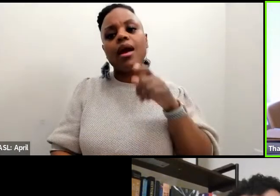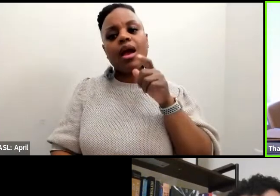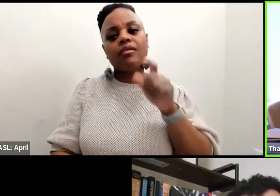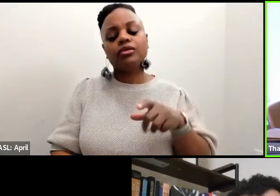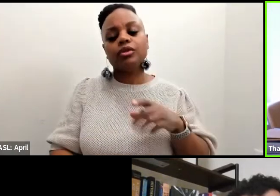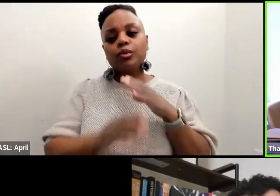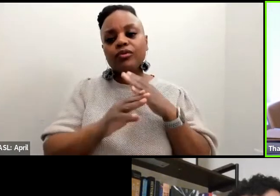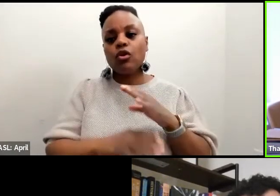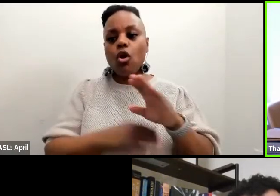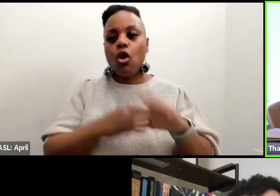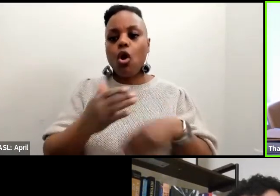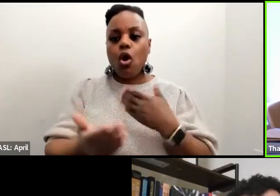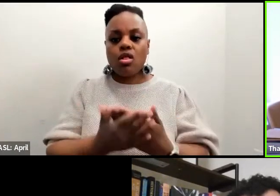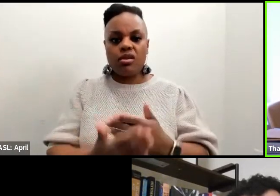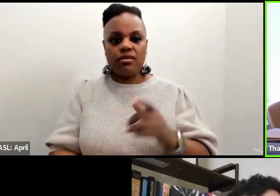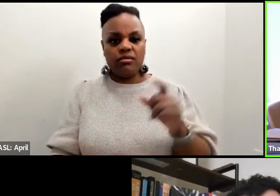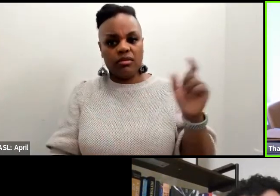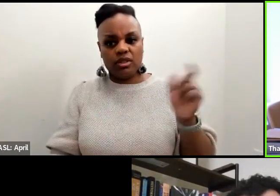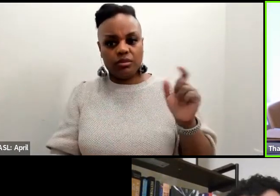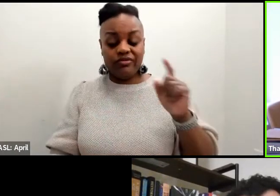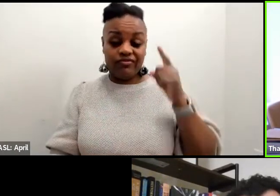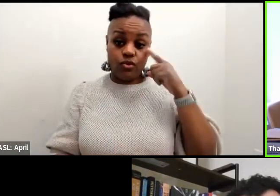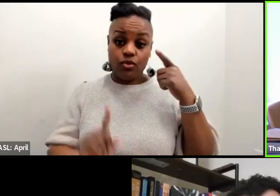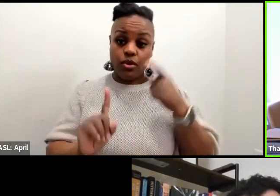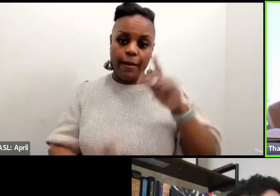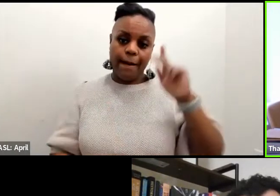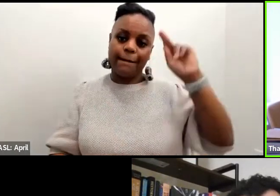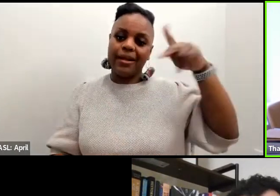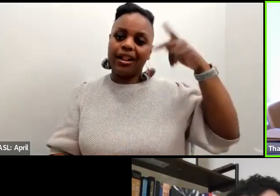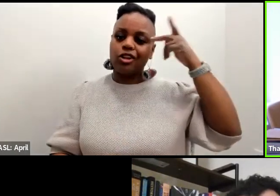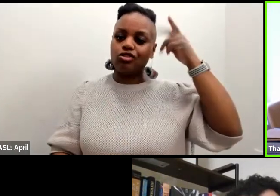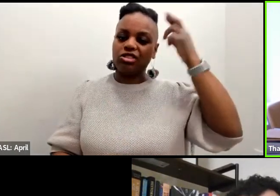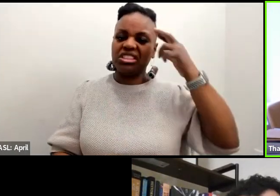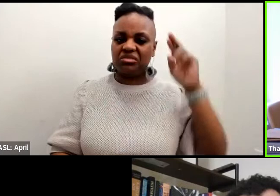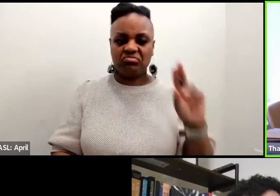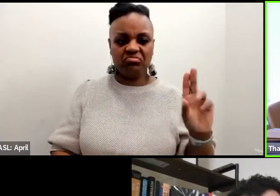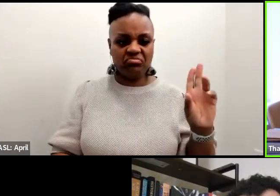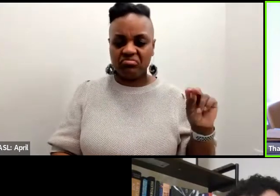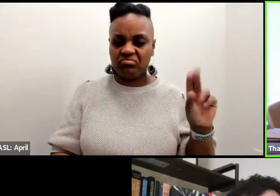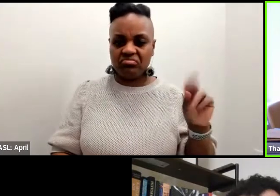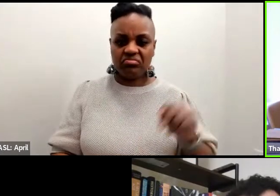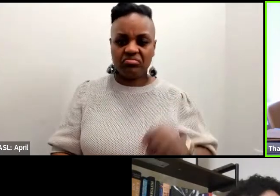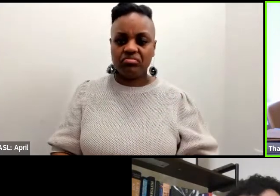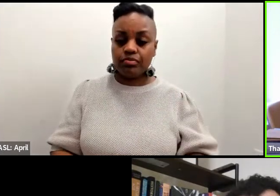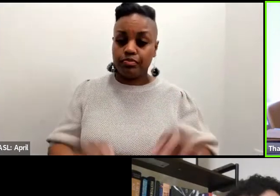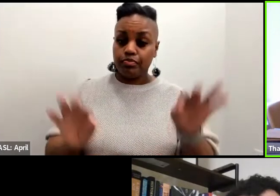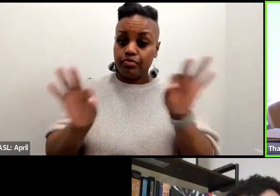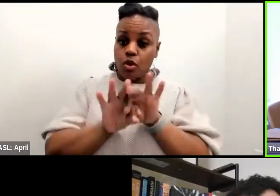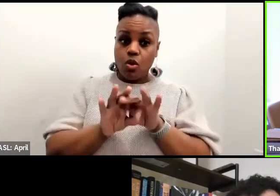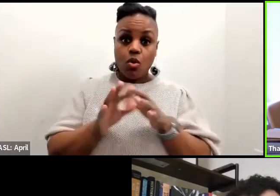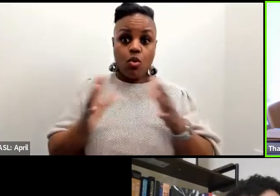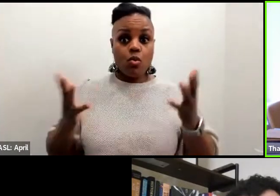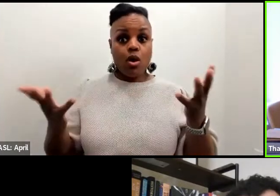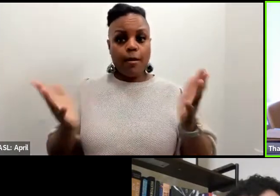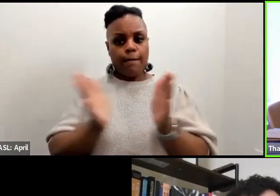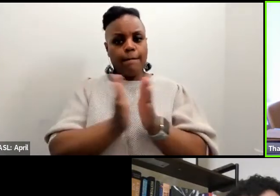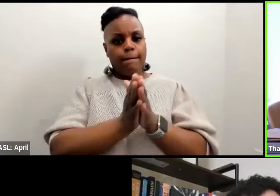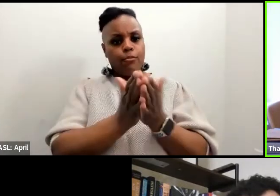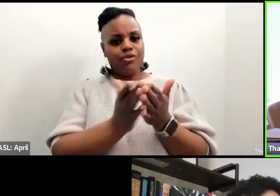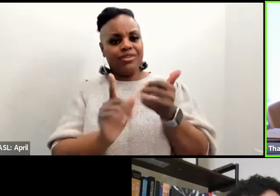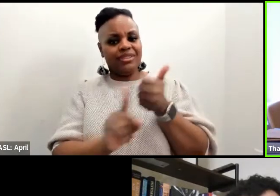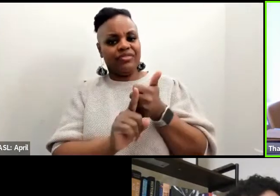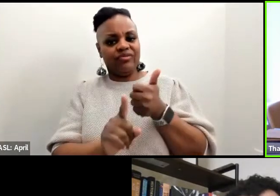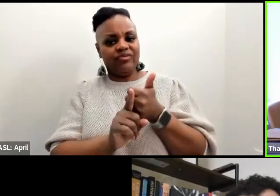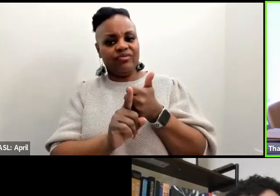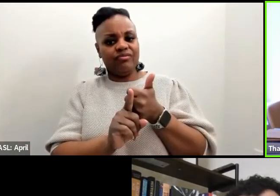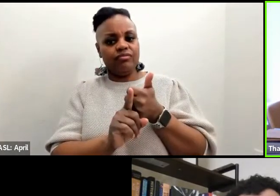you've done in this book that's so important is you've actually done the descriptive work of what did the young members